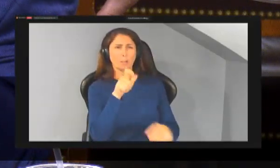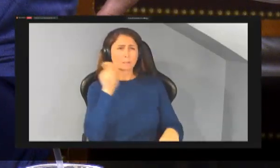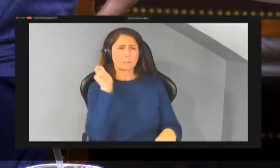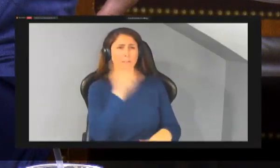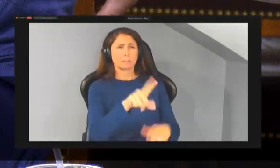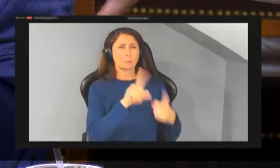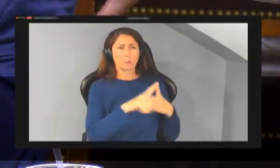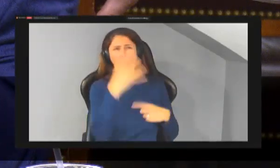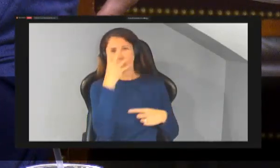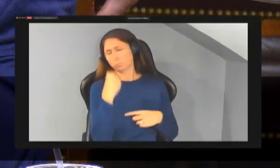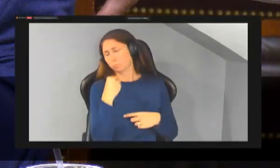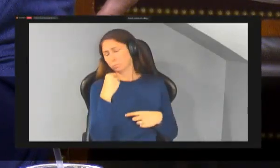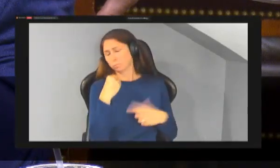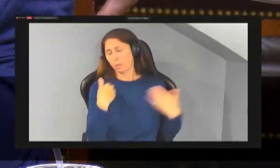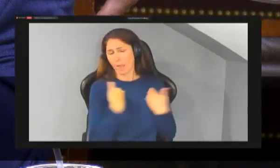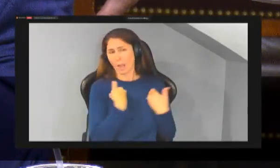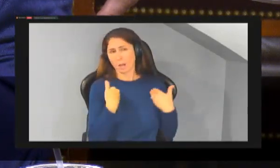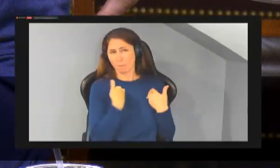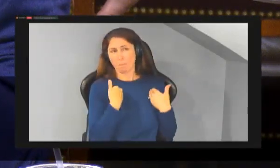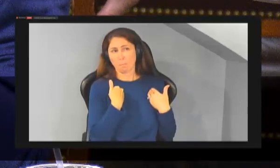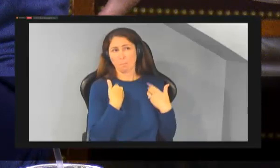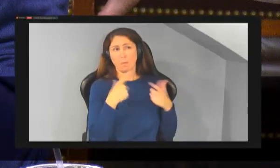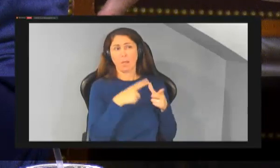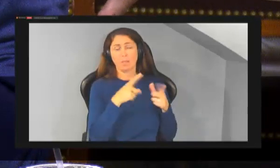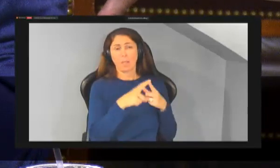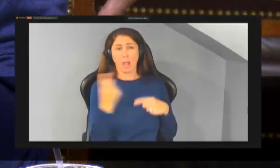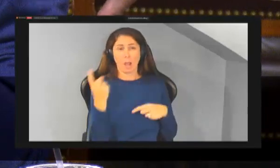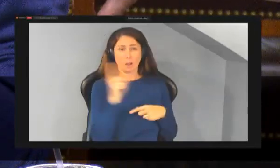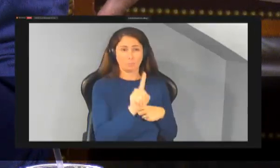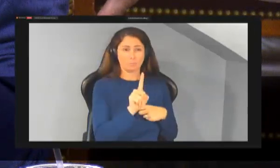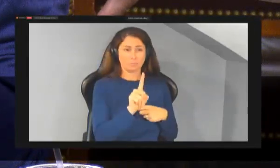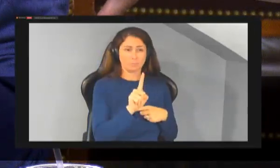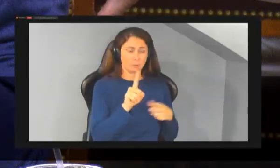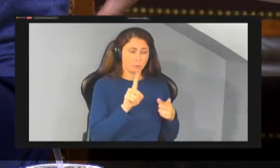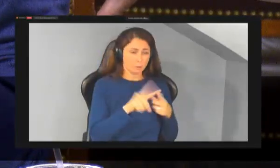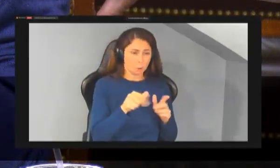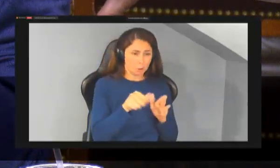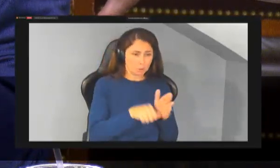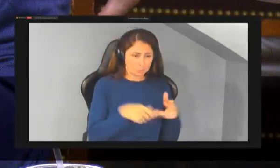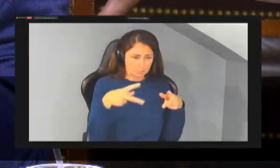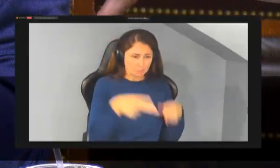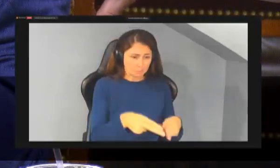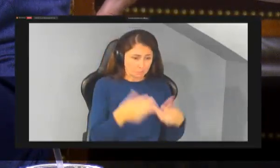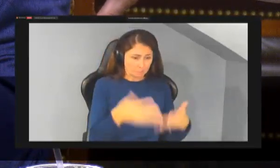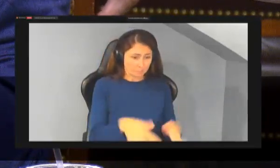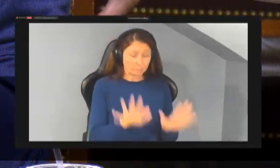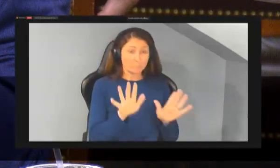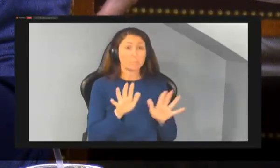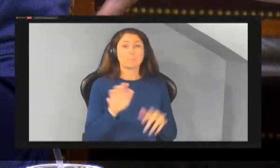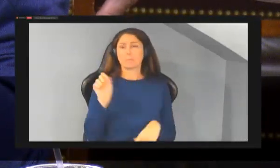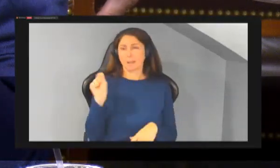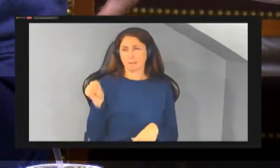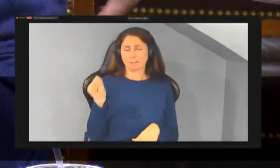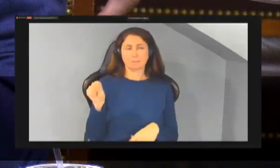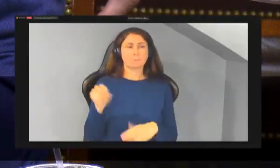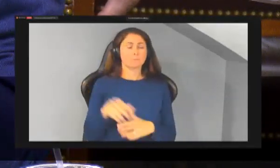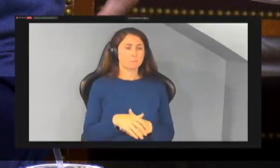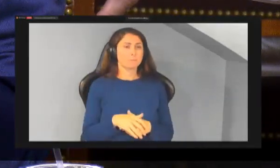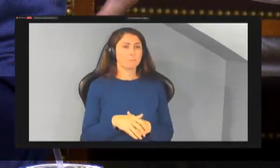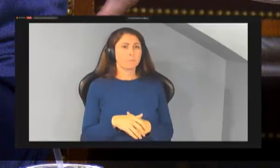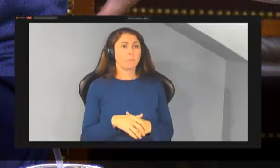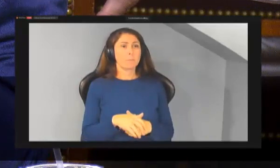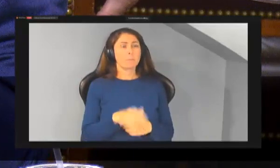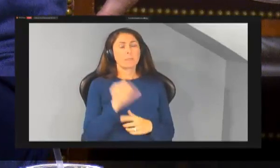in and do the mm-hmm. whatever they need to do to spay mm-hmm. them. Is mm-hmm. that right? Yes. Is that right? Yeah. Yeah. So my first instinct